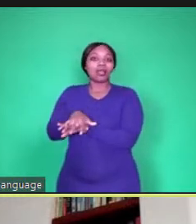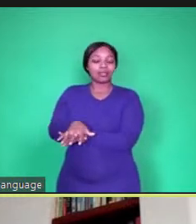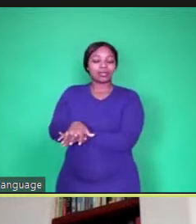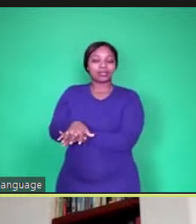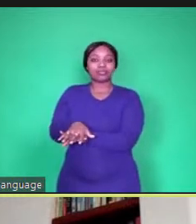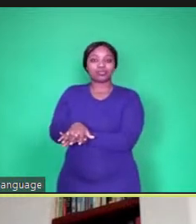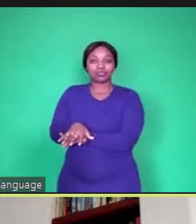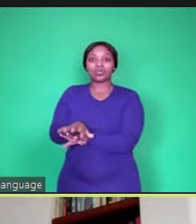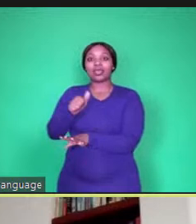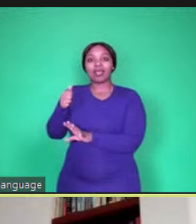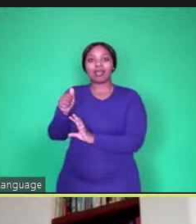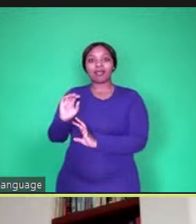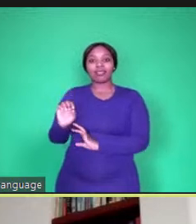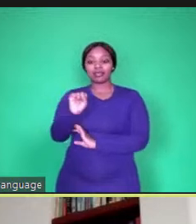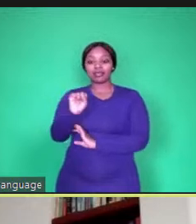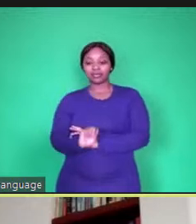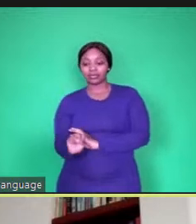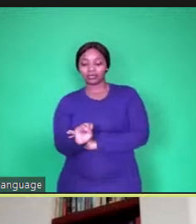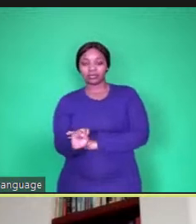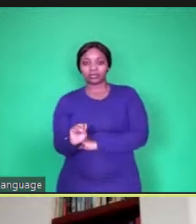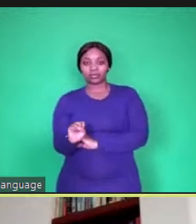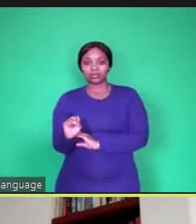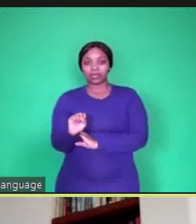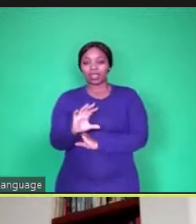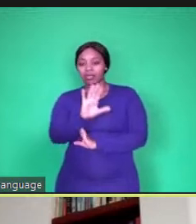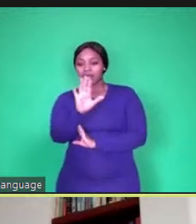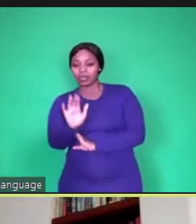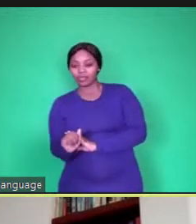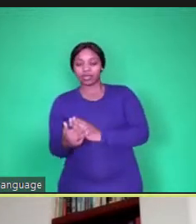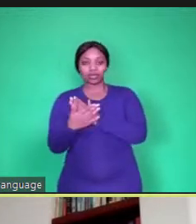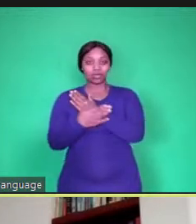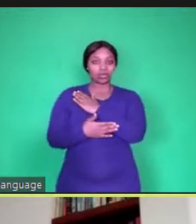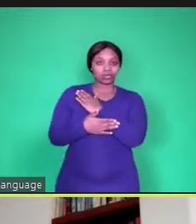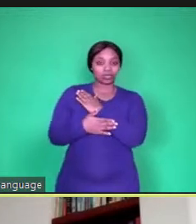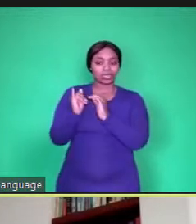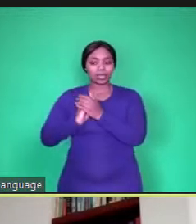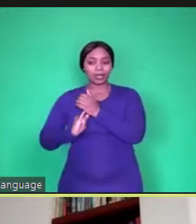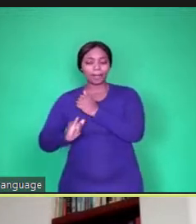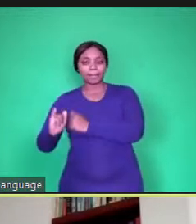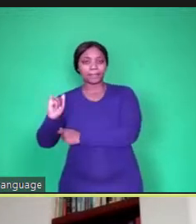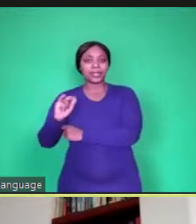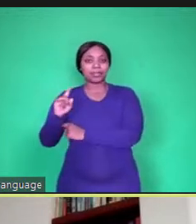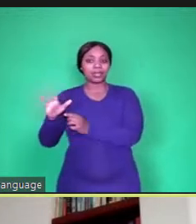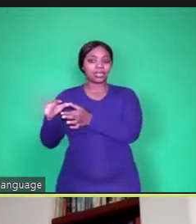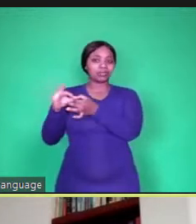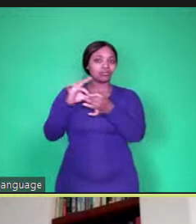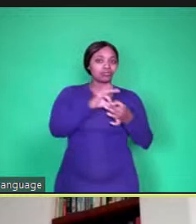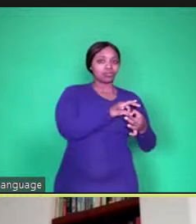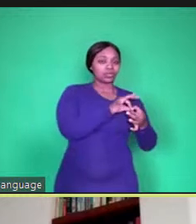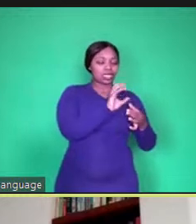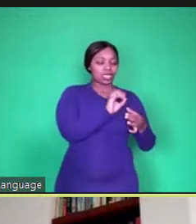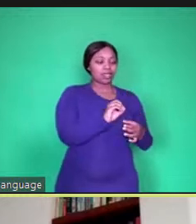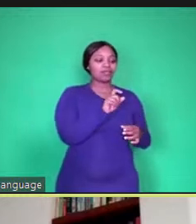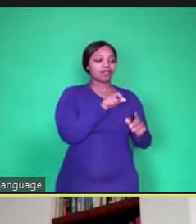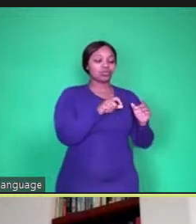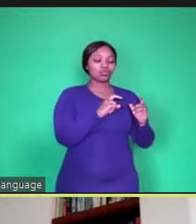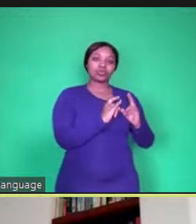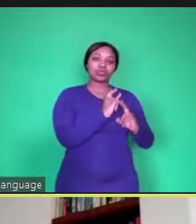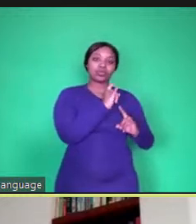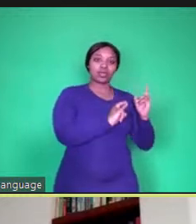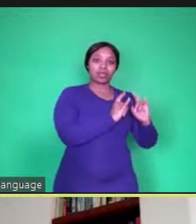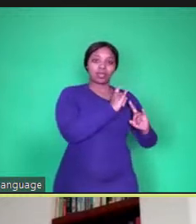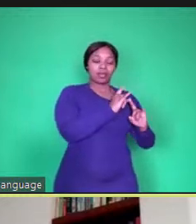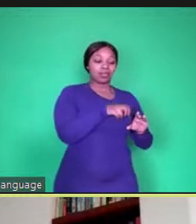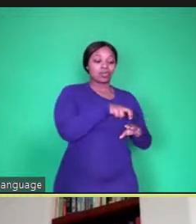independence. And in some cases, studies even document a strengthening of ties between urban migrants and rural households.